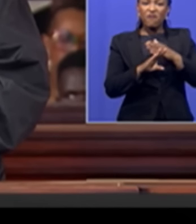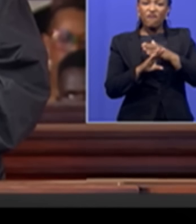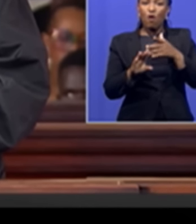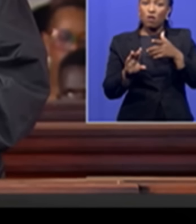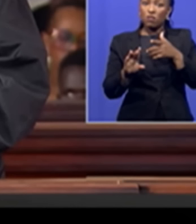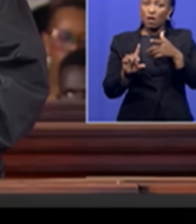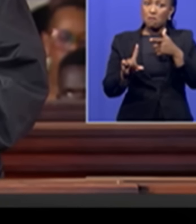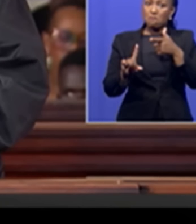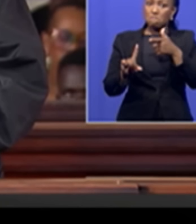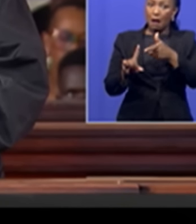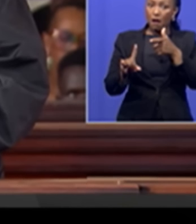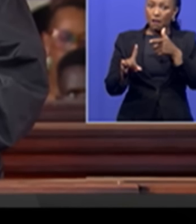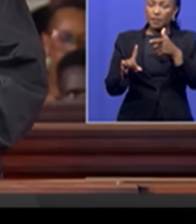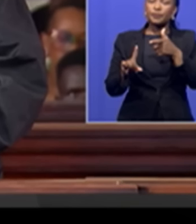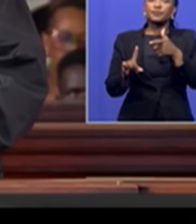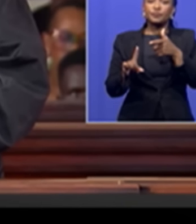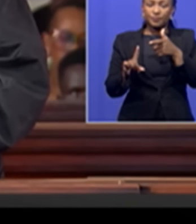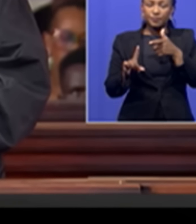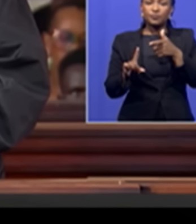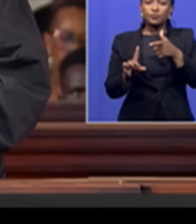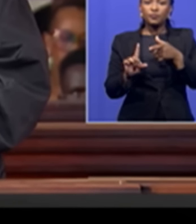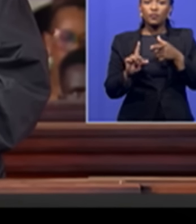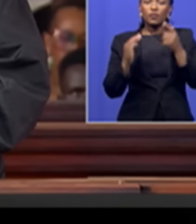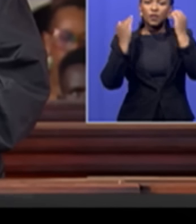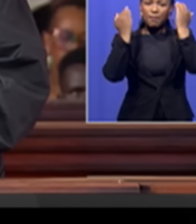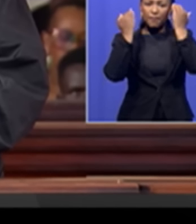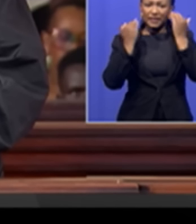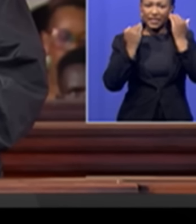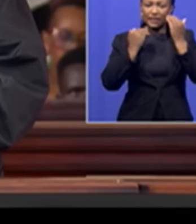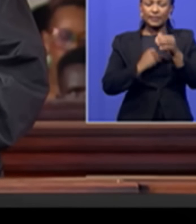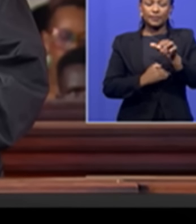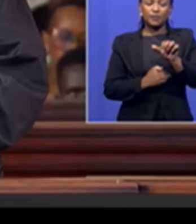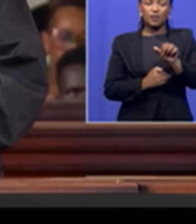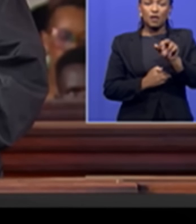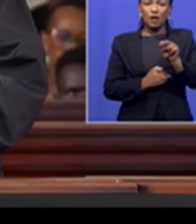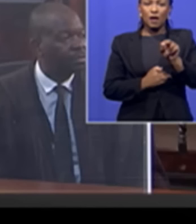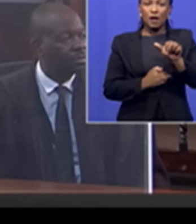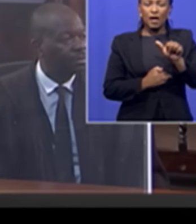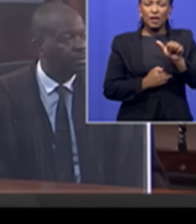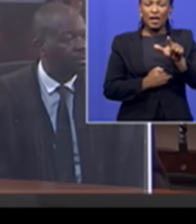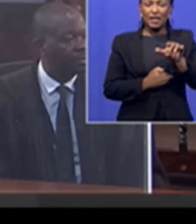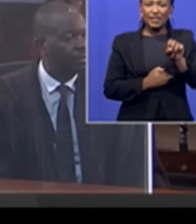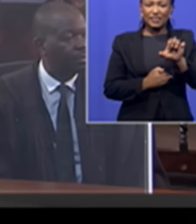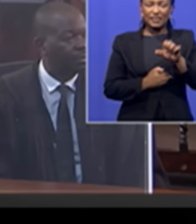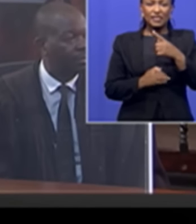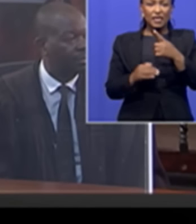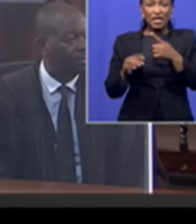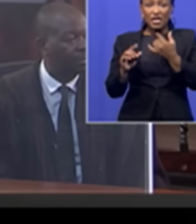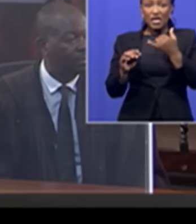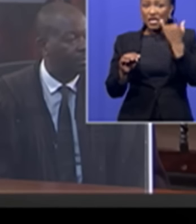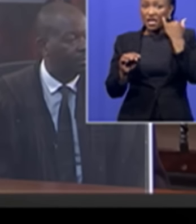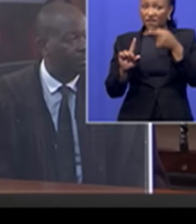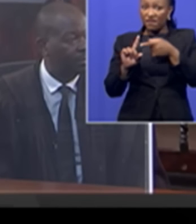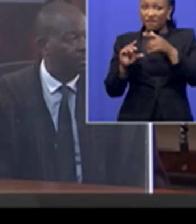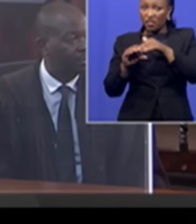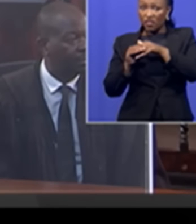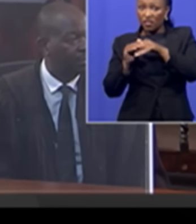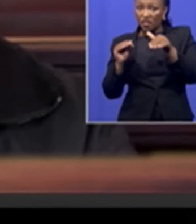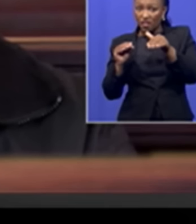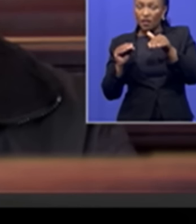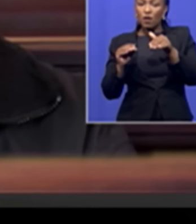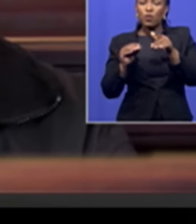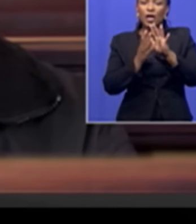bolawa. Magistrata Annelies Tlhapi o lemogile gore fa Majola a ka gololwa a ka kgoreletsa kagiso ya